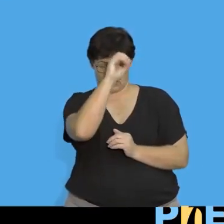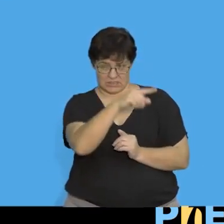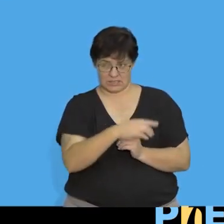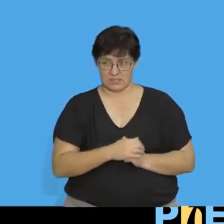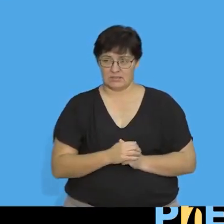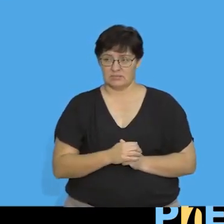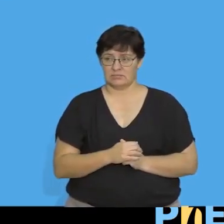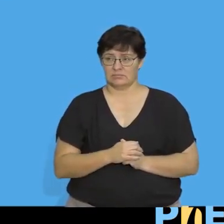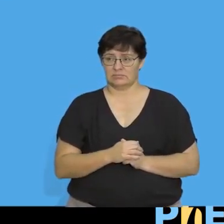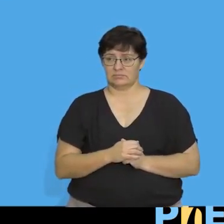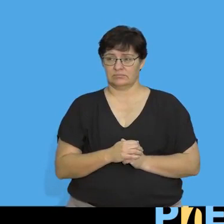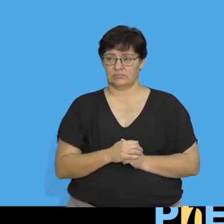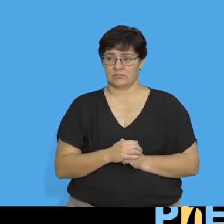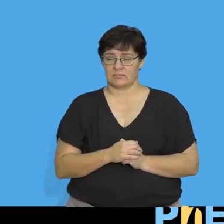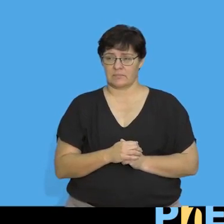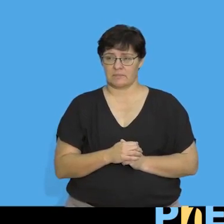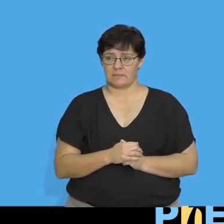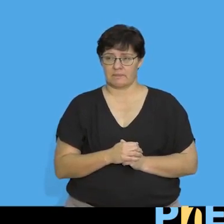right position.